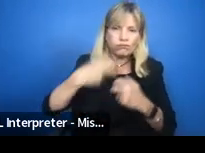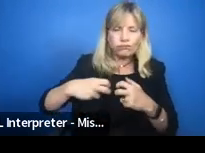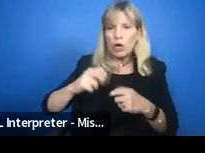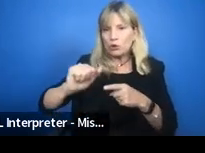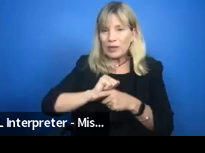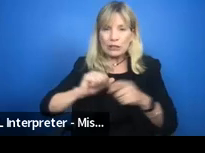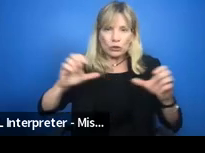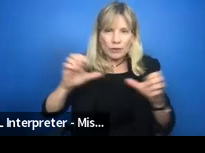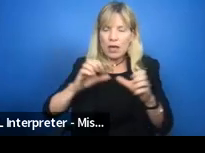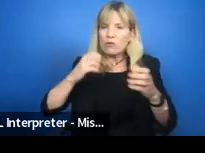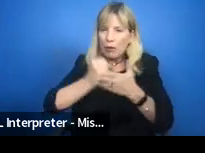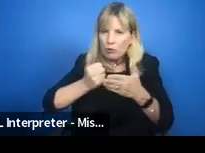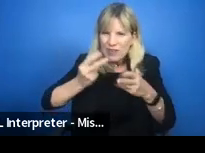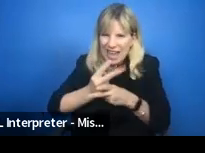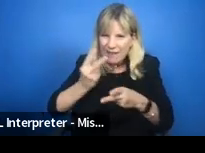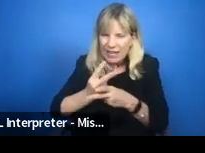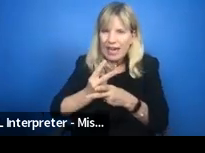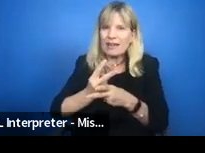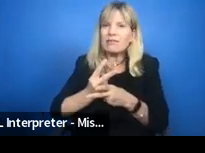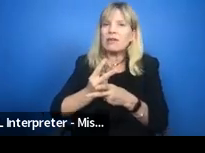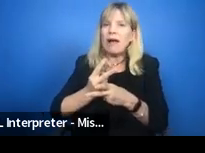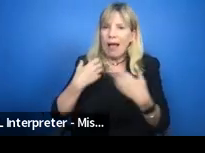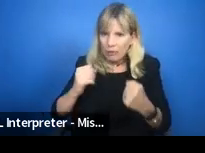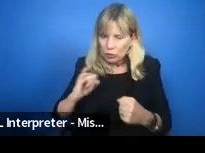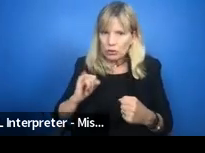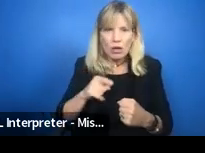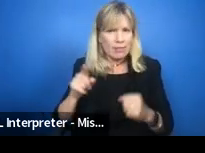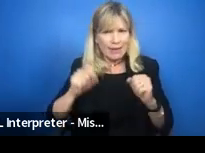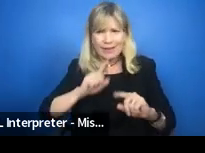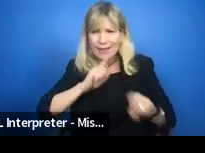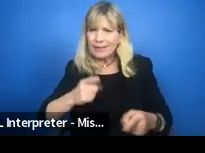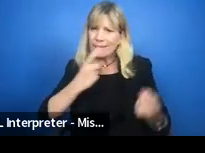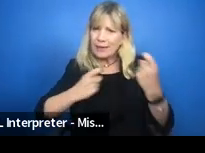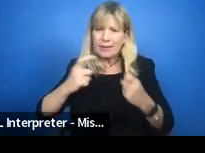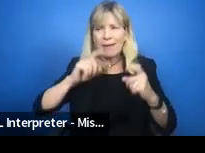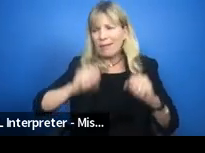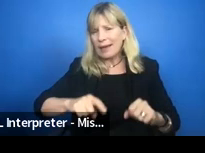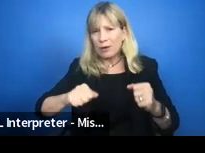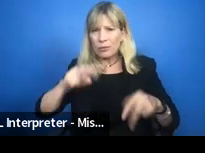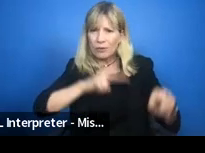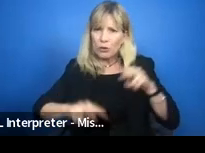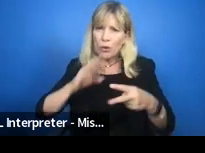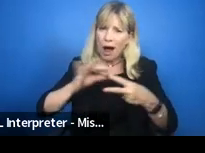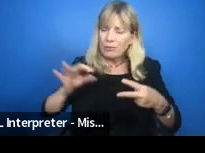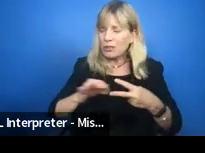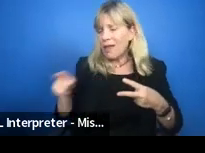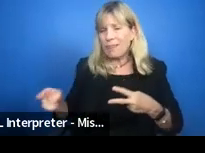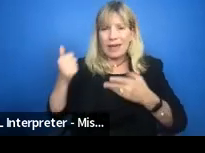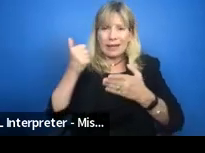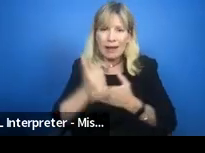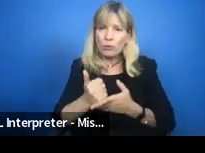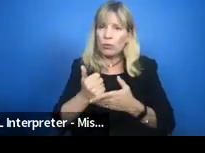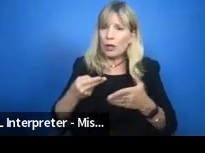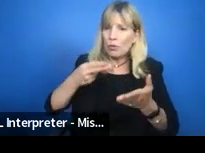to be able to help you navigate health insurance. They can answer your questions, they can review your options, they can help you